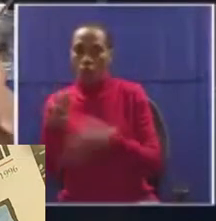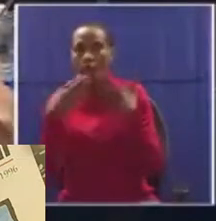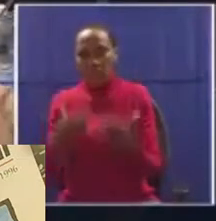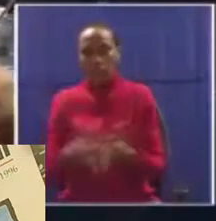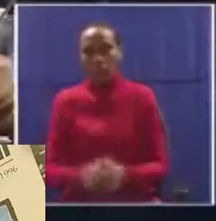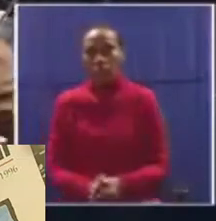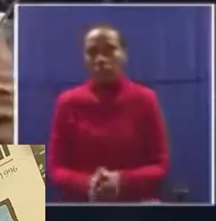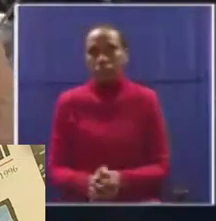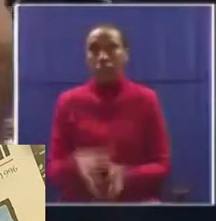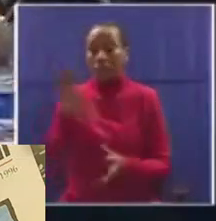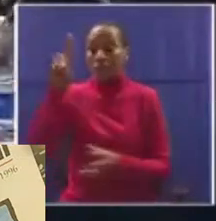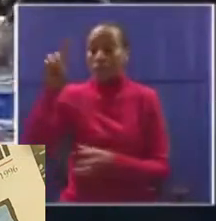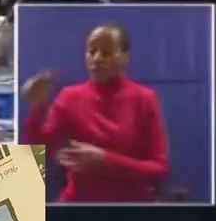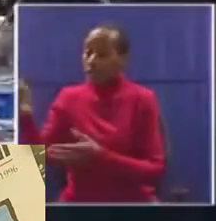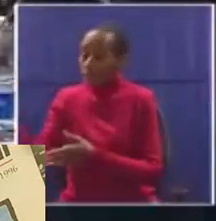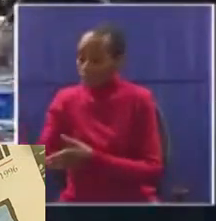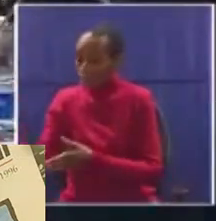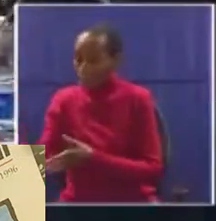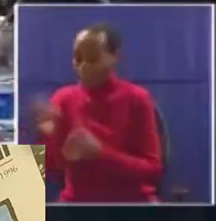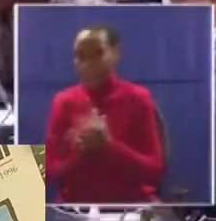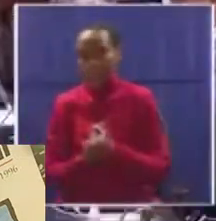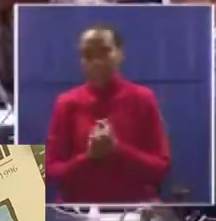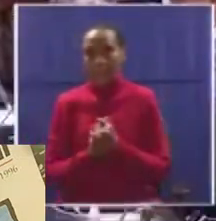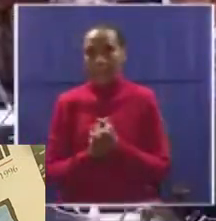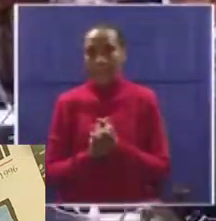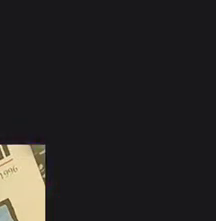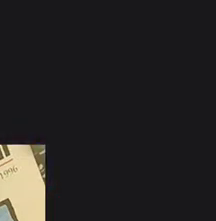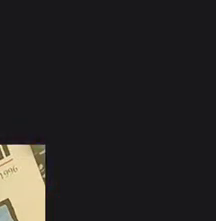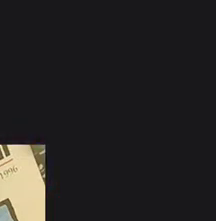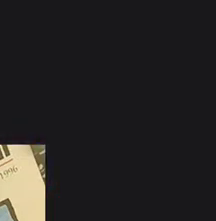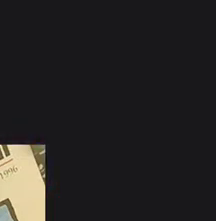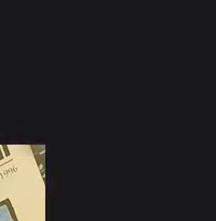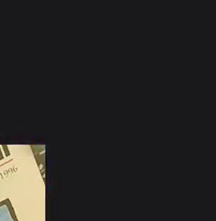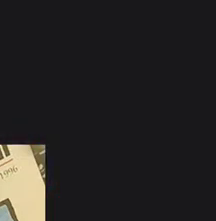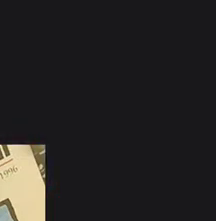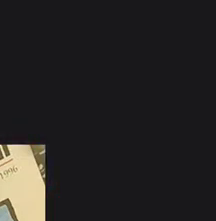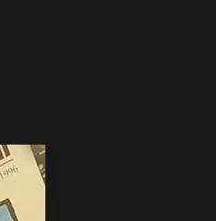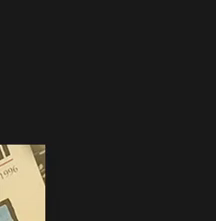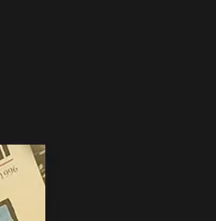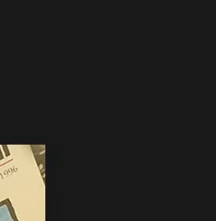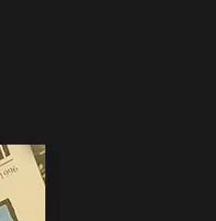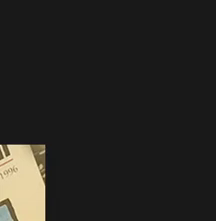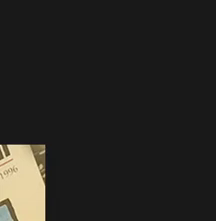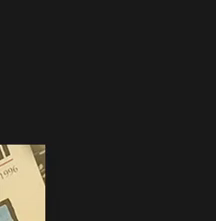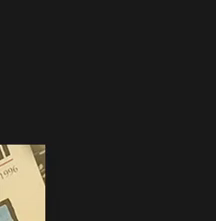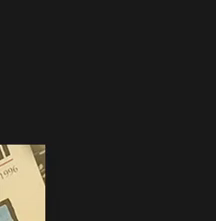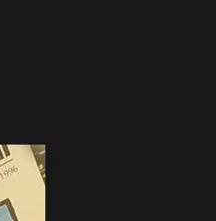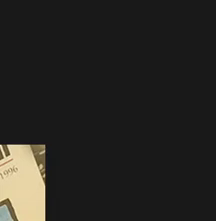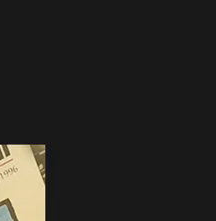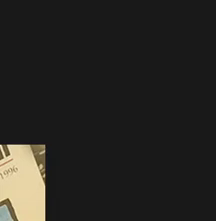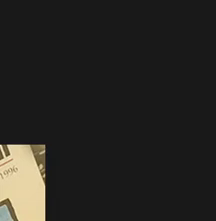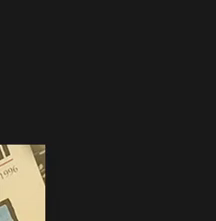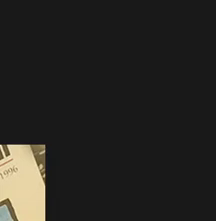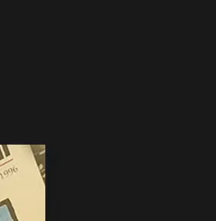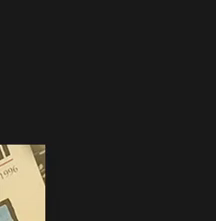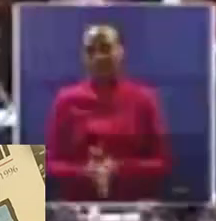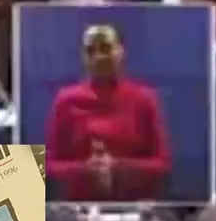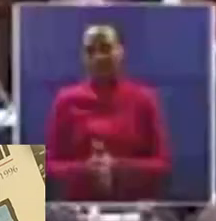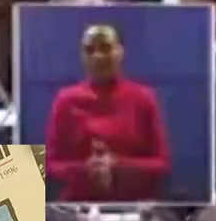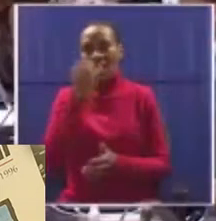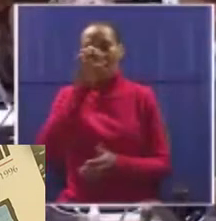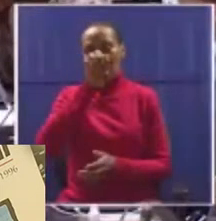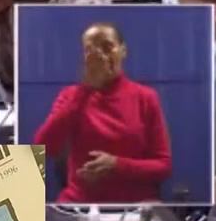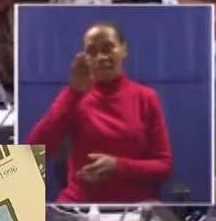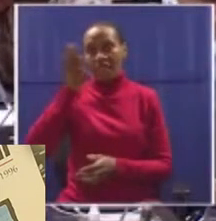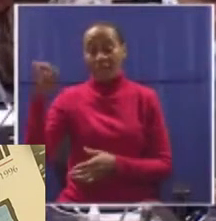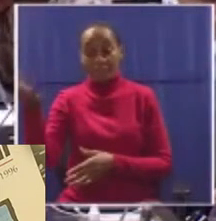thank you the D.A okay 68 in favor the